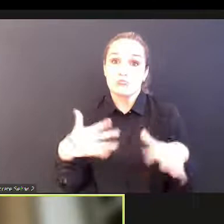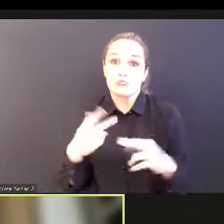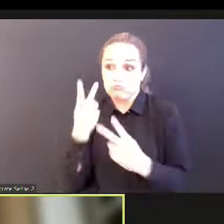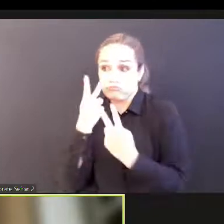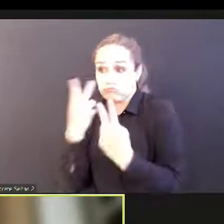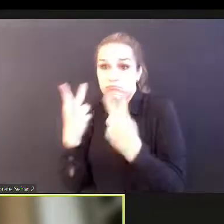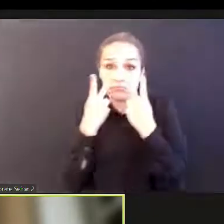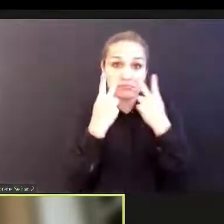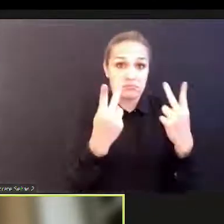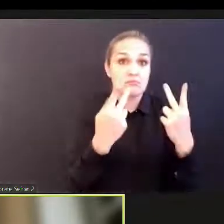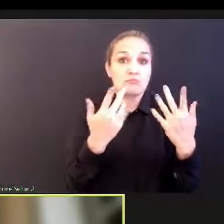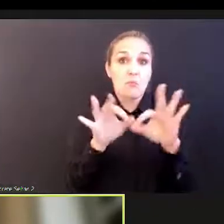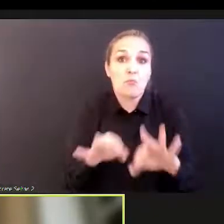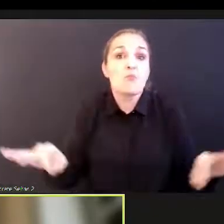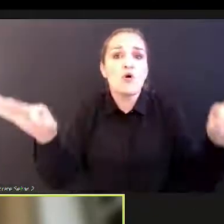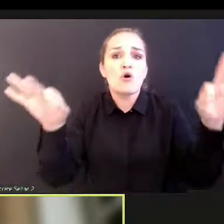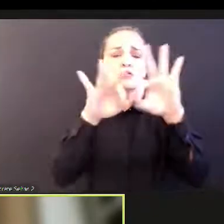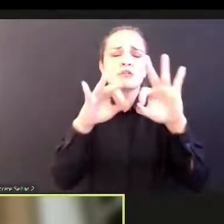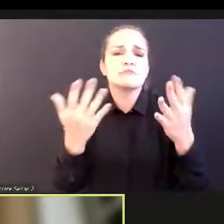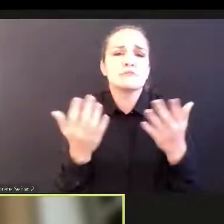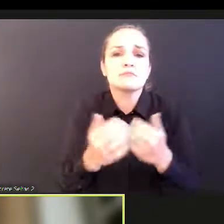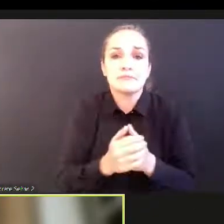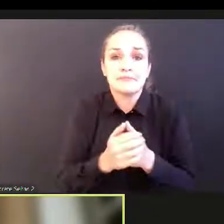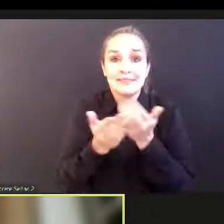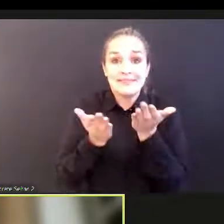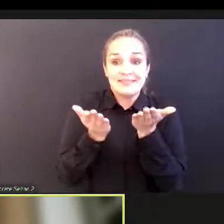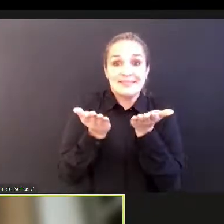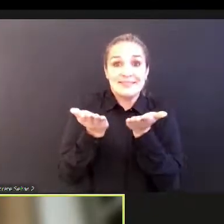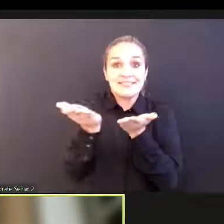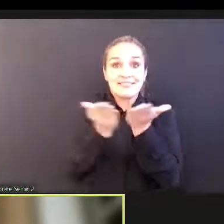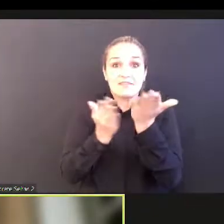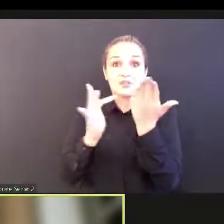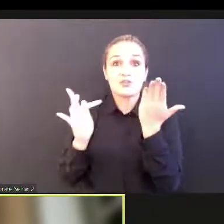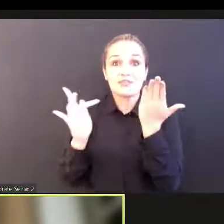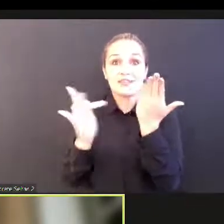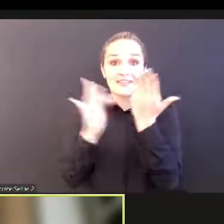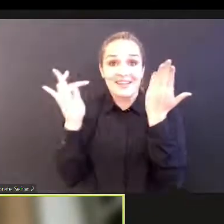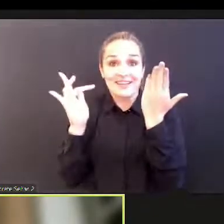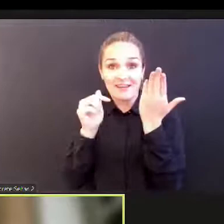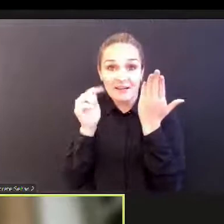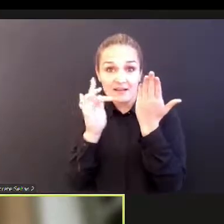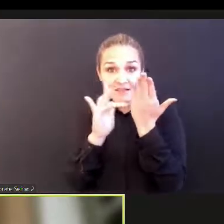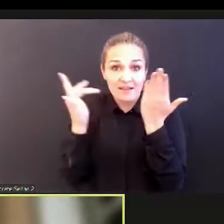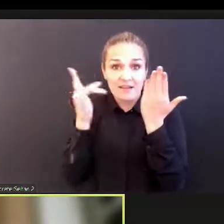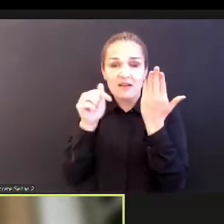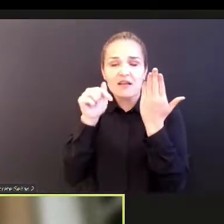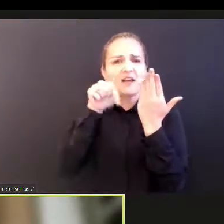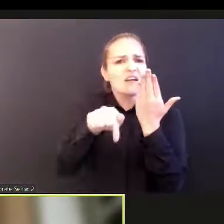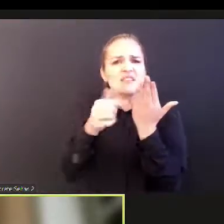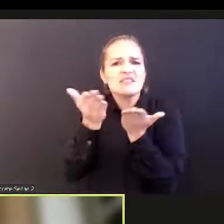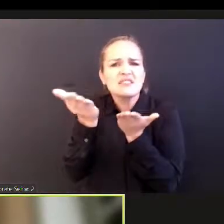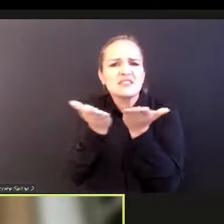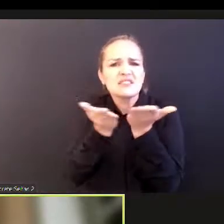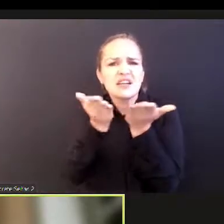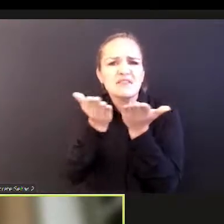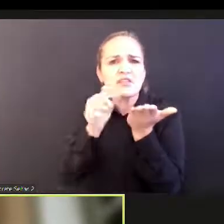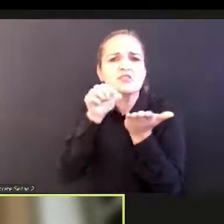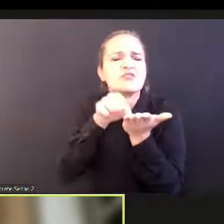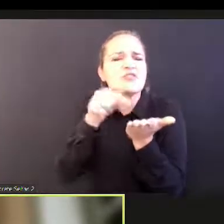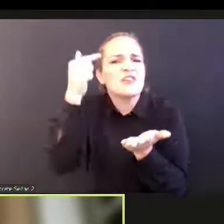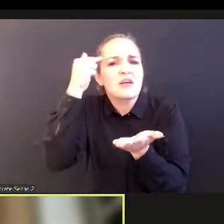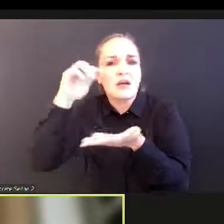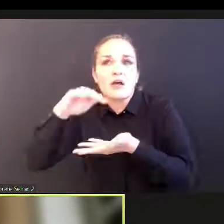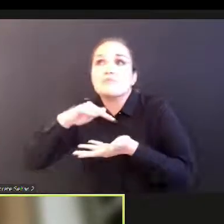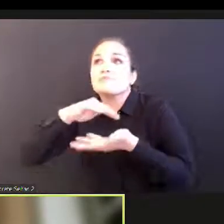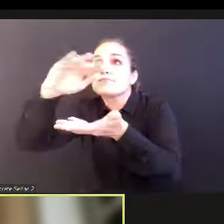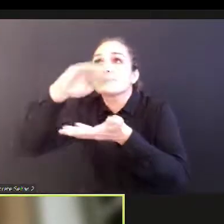services are sort of two-way. For most countries, we'll be seeing that both exports are growing and imports are also growing. So there's